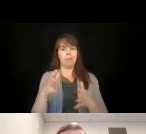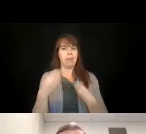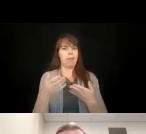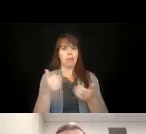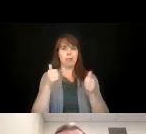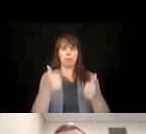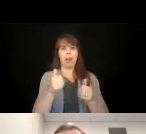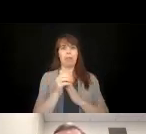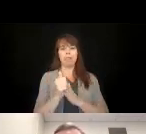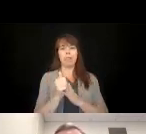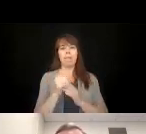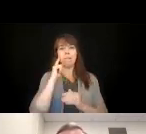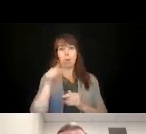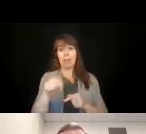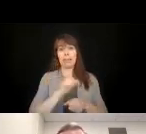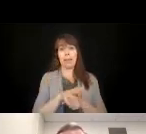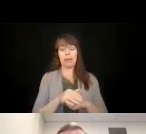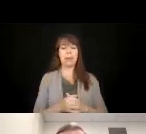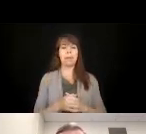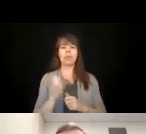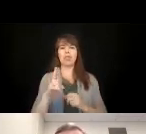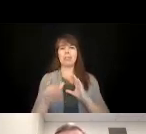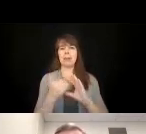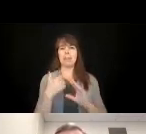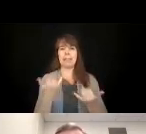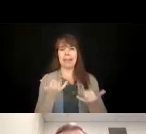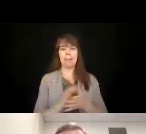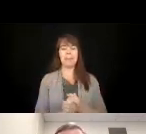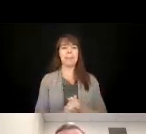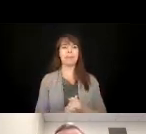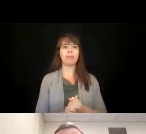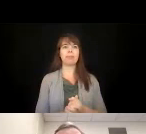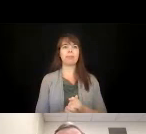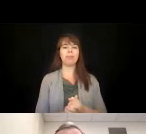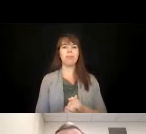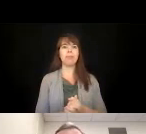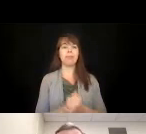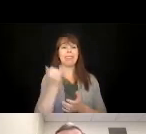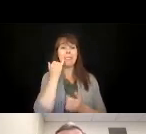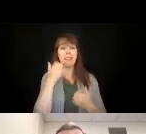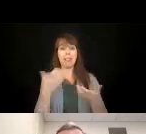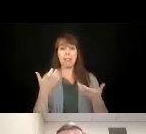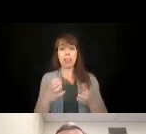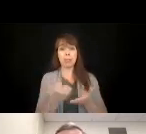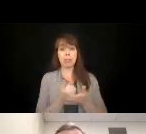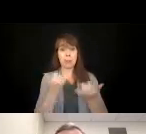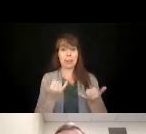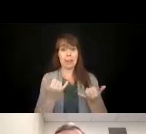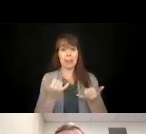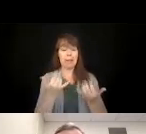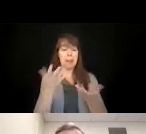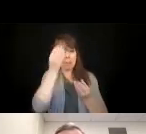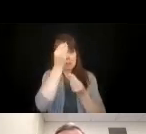Michigan Medicine throughout the pandemic. And Lorraine sent me the following message. Said, if you have an opportunity, you may wish to consider sharing